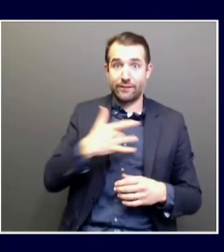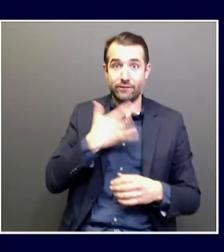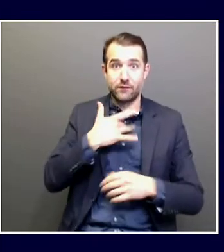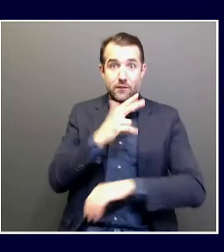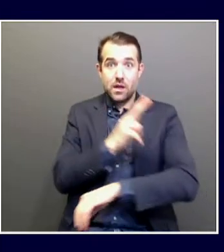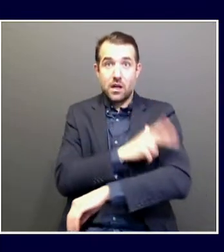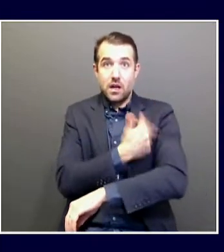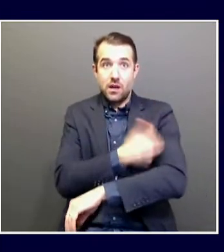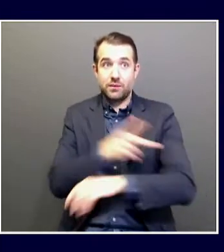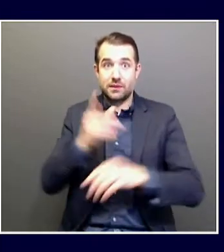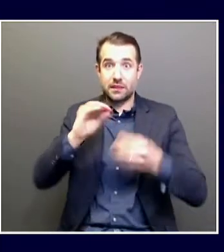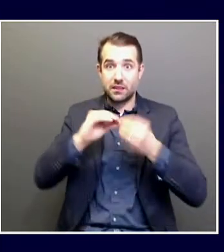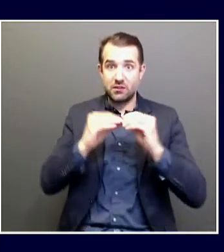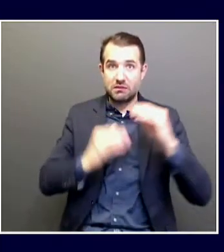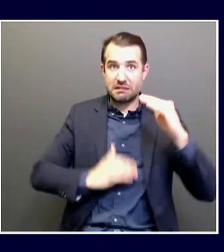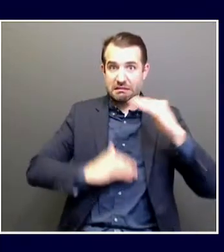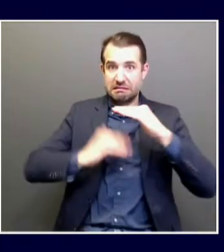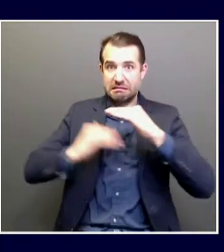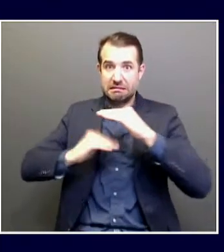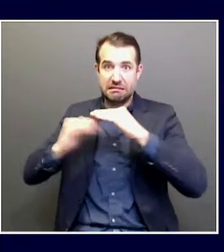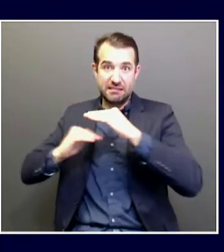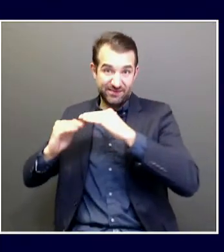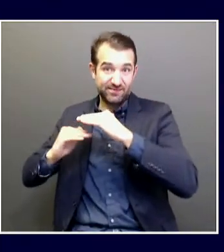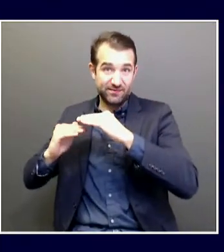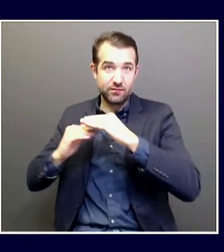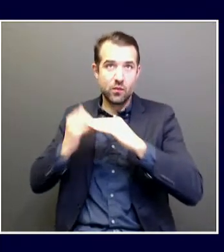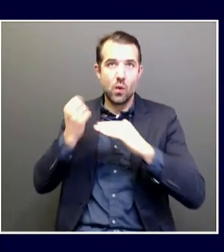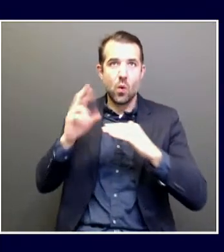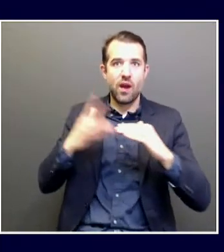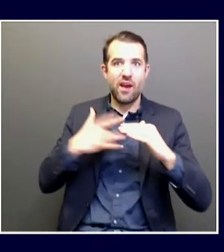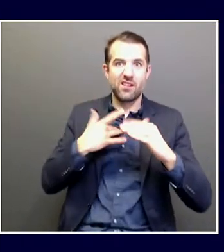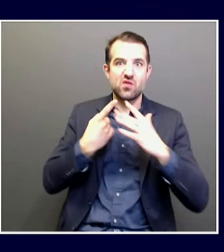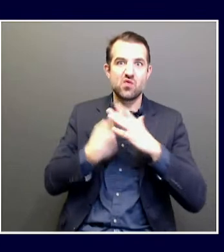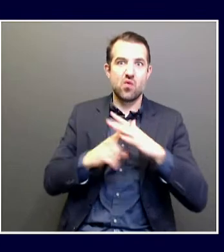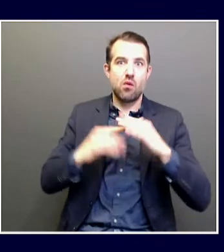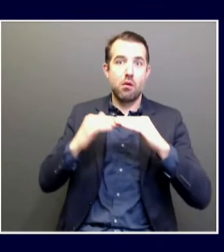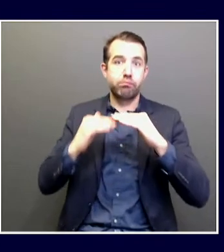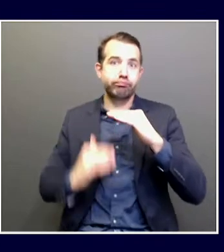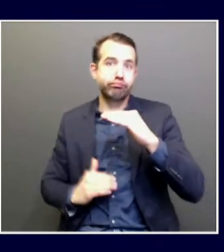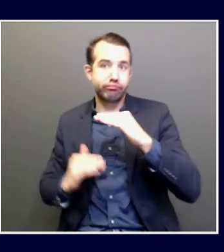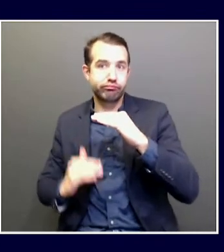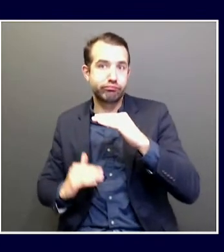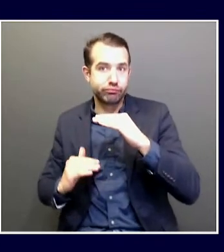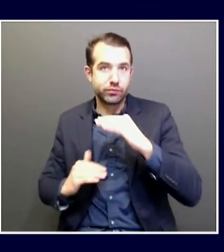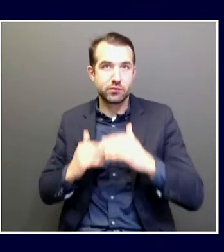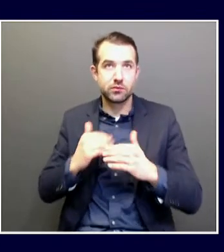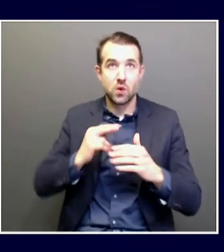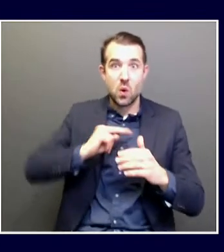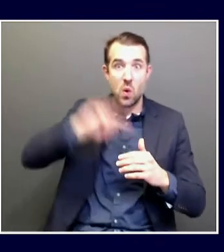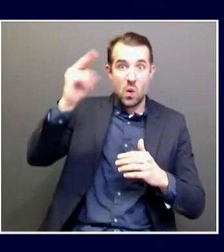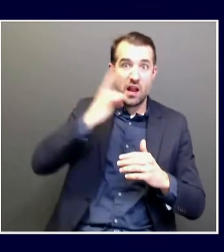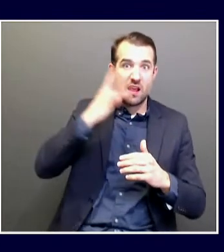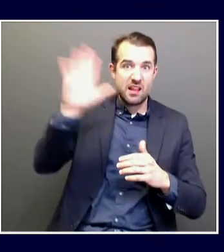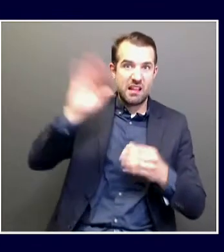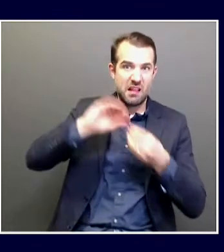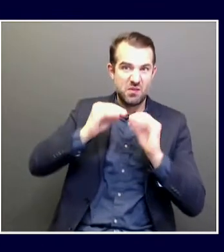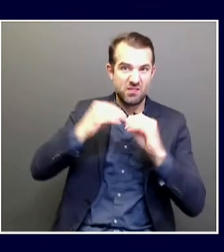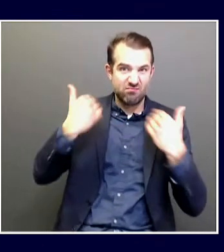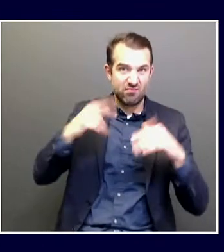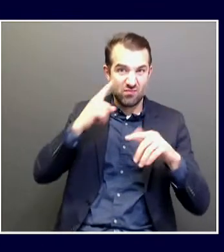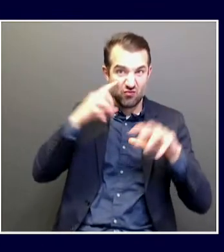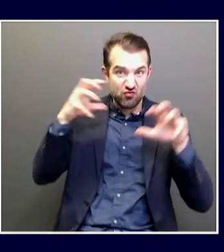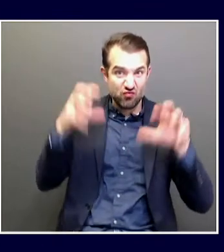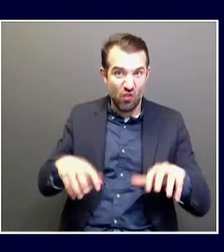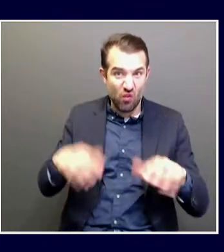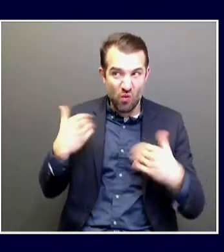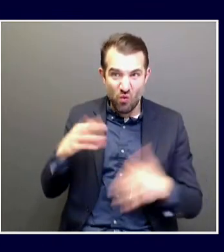Northern Light painted a pretty sobering picture today about how fragile the system is. Yeah, Commissioner Lambrou and I have had the opportunity just